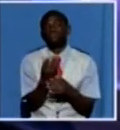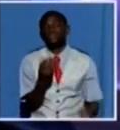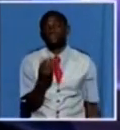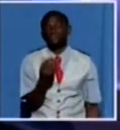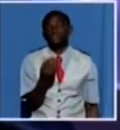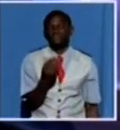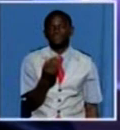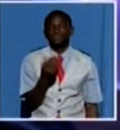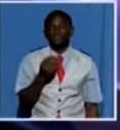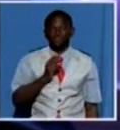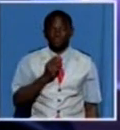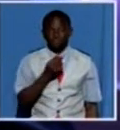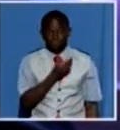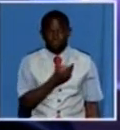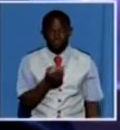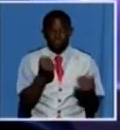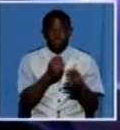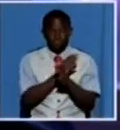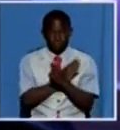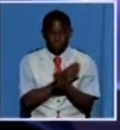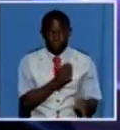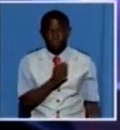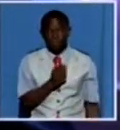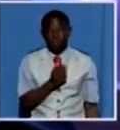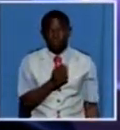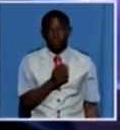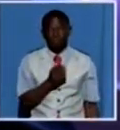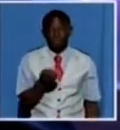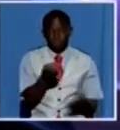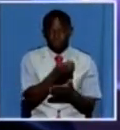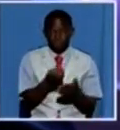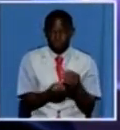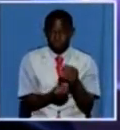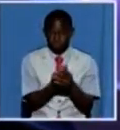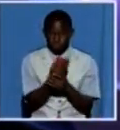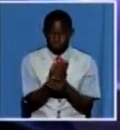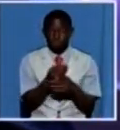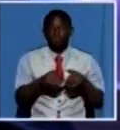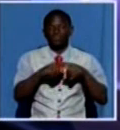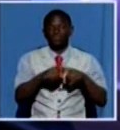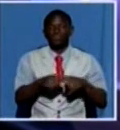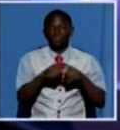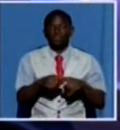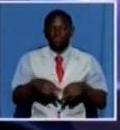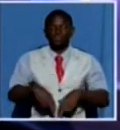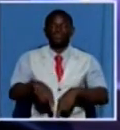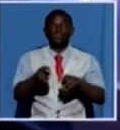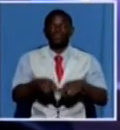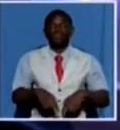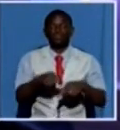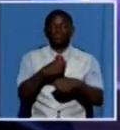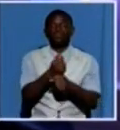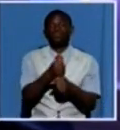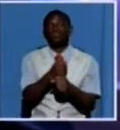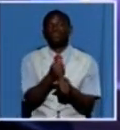in infrastructure development. And if you've checked economic books and the economic theories, do not usually